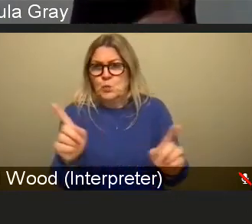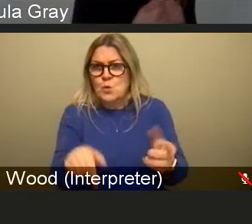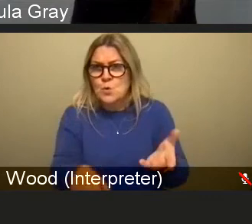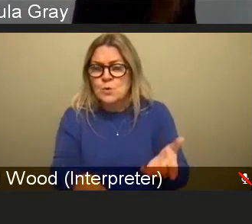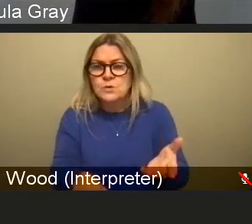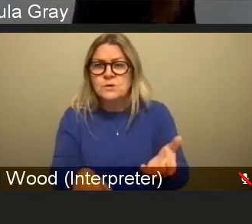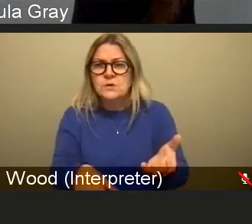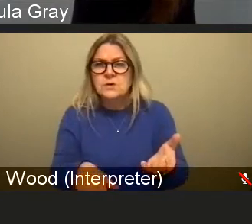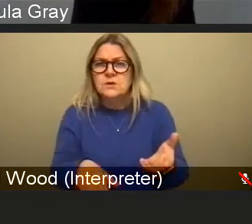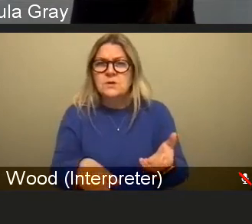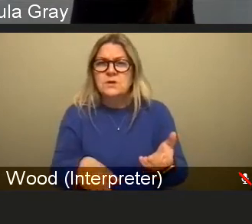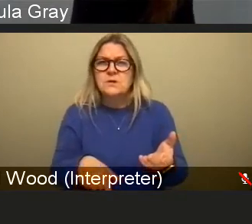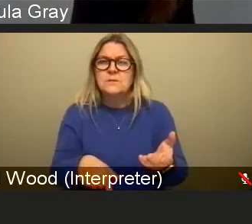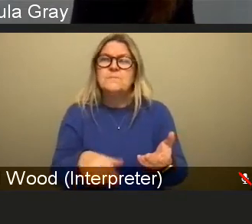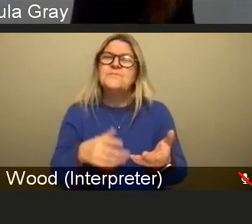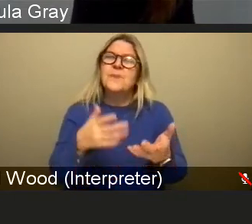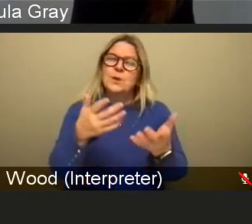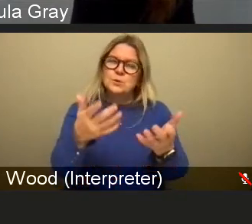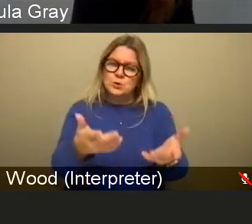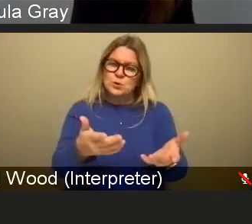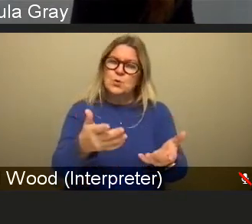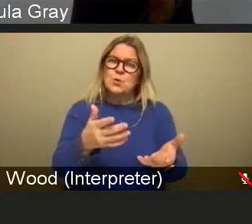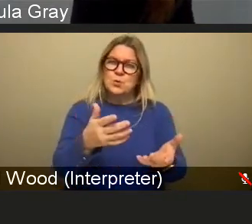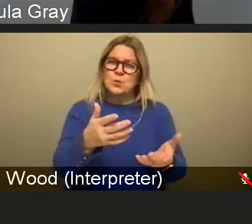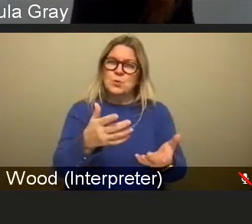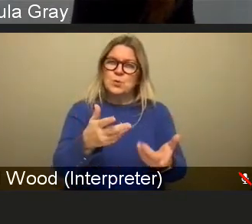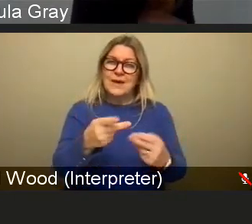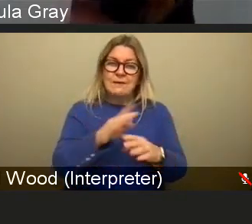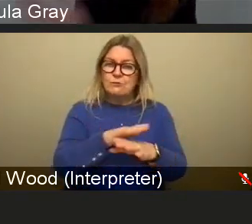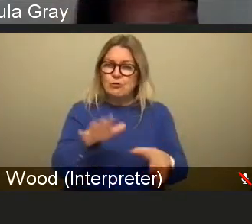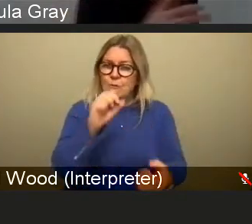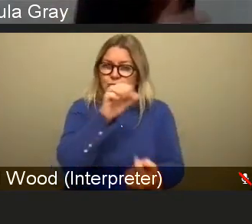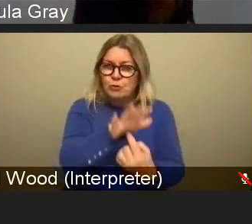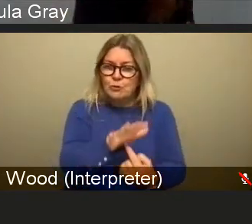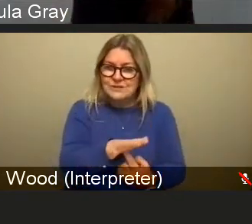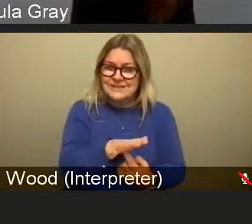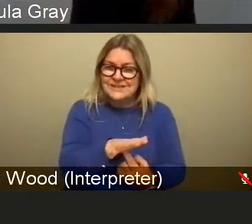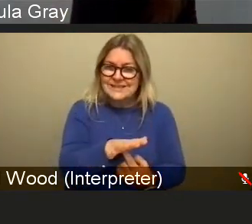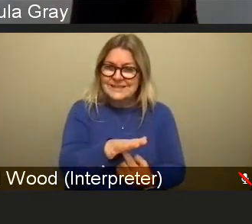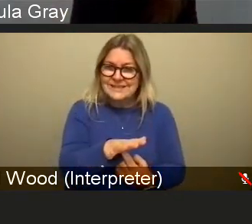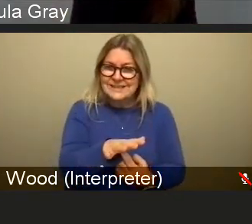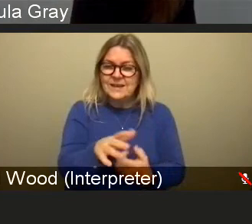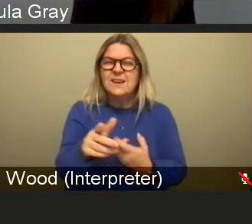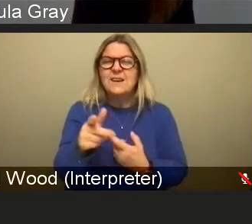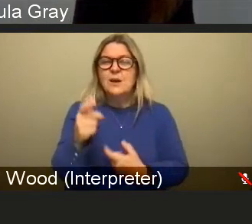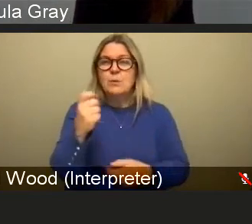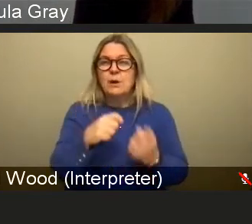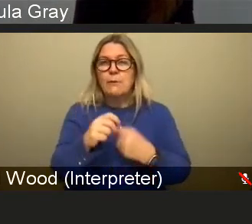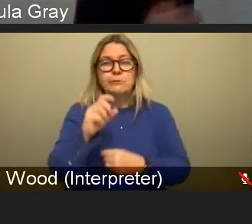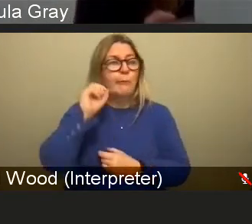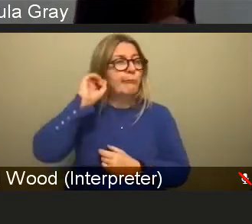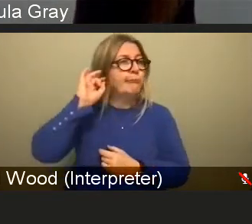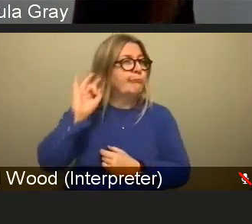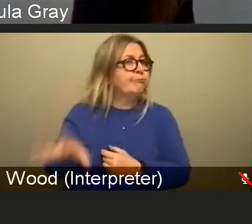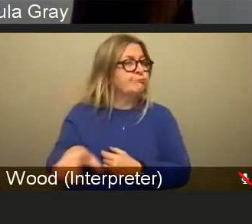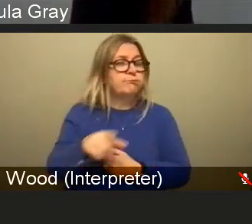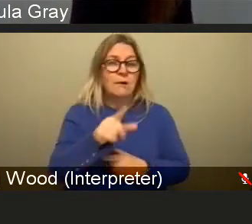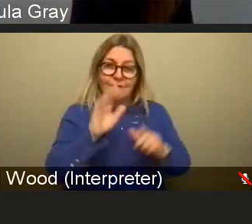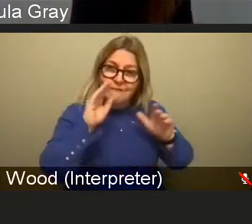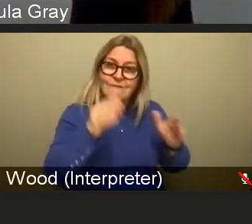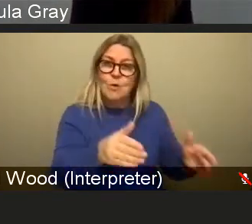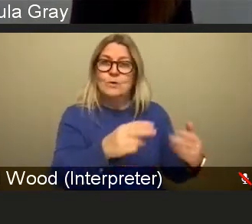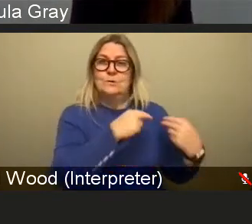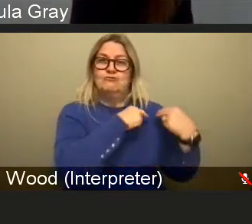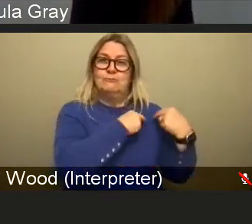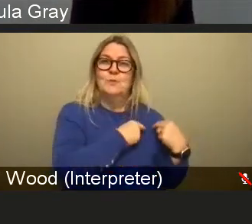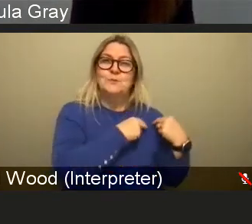in the absence of it being made a priority, there's a tendency that you'll have many other priorities, and those will be the ones that lead your